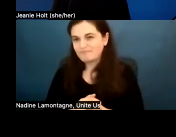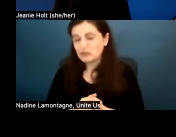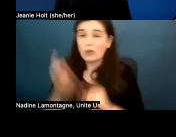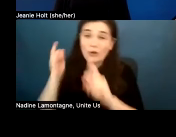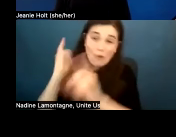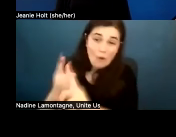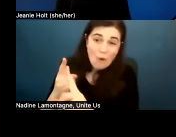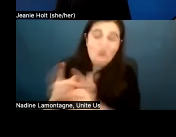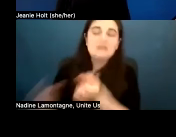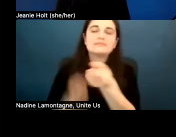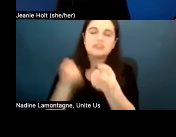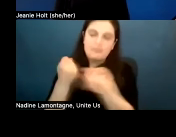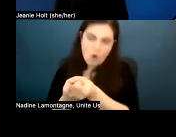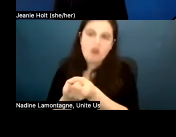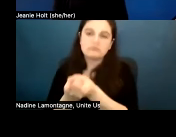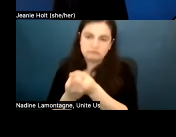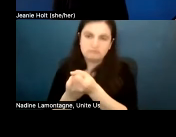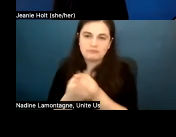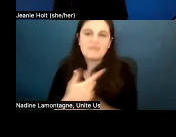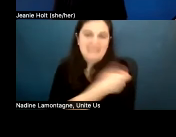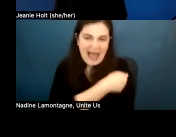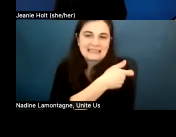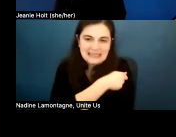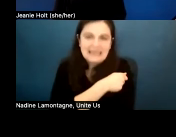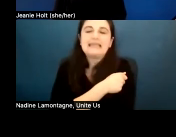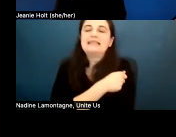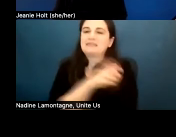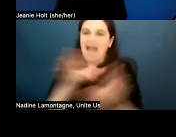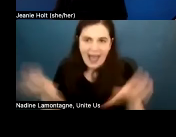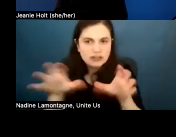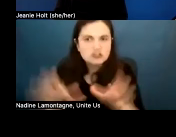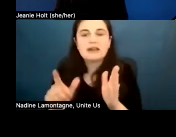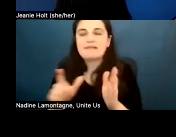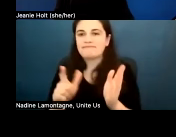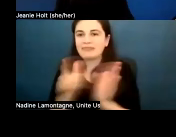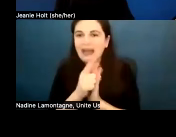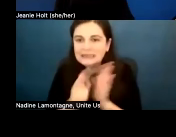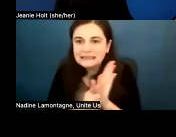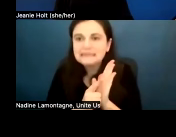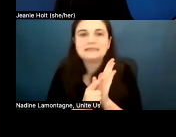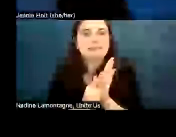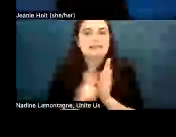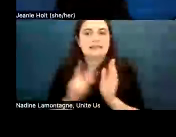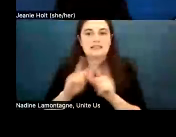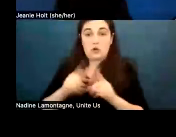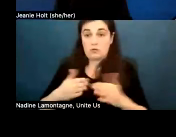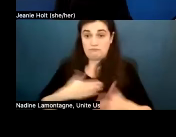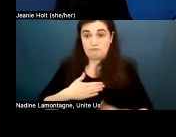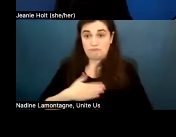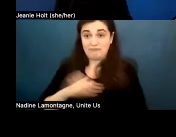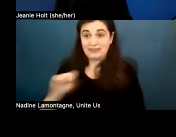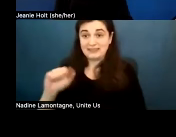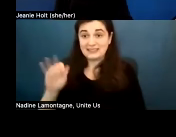support pro-vaccine activities, legislation, candidates, and advocates. And Safe Communities Coalition is currently working